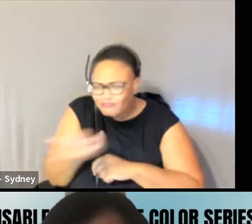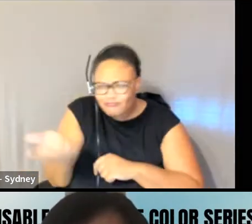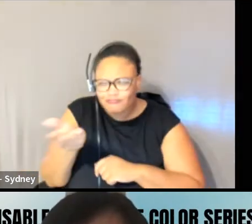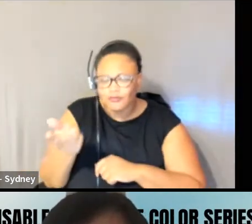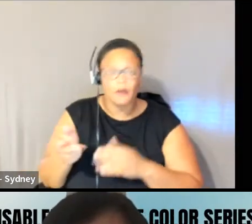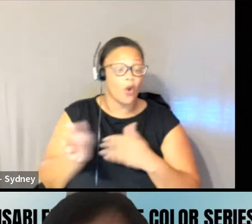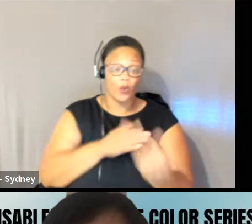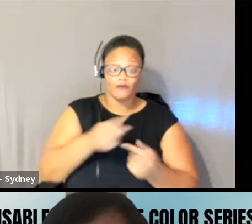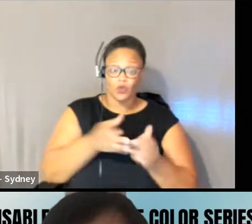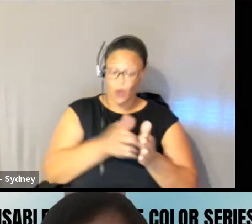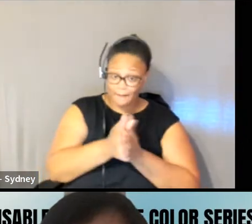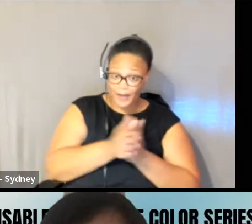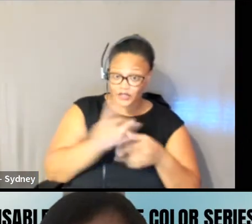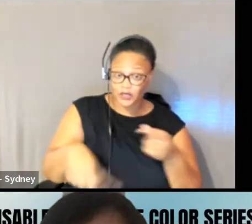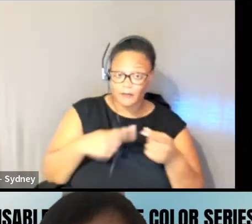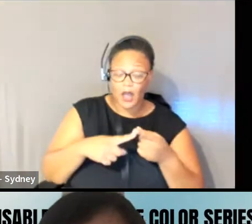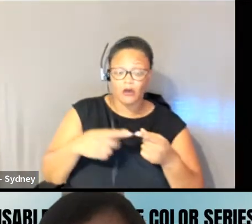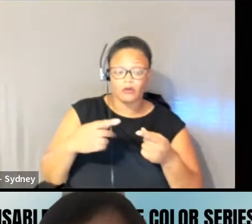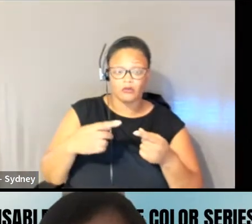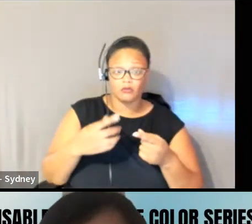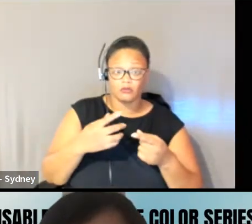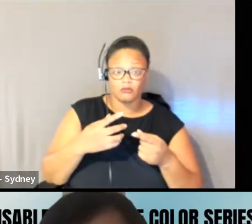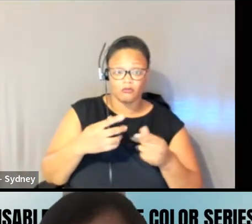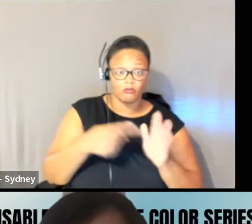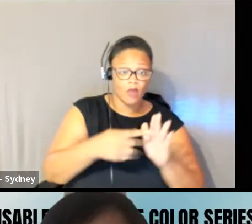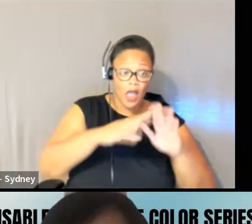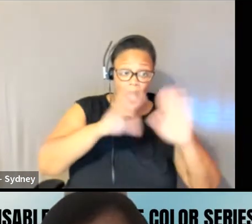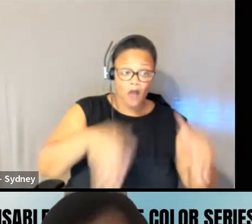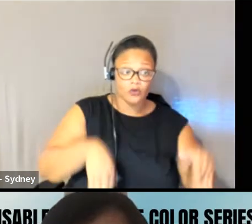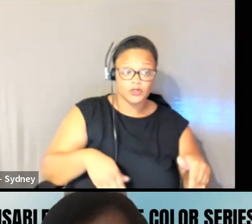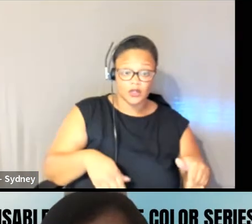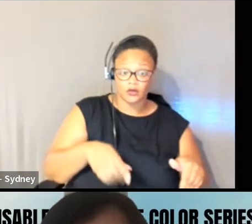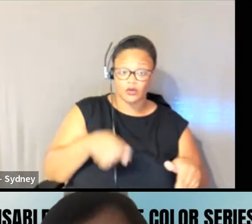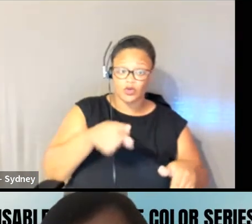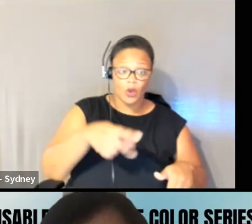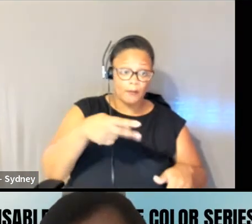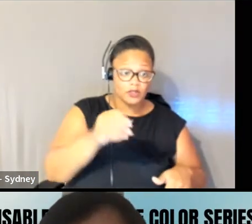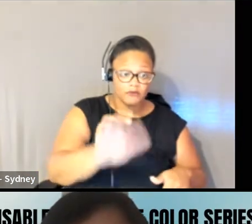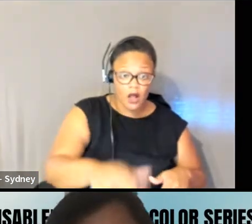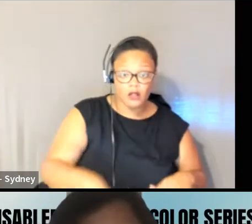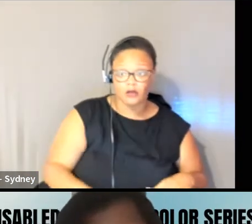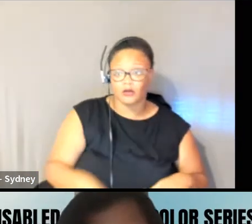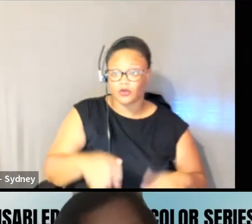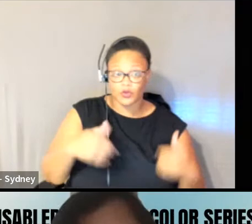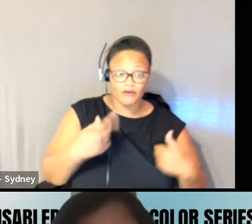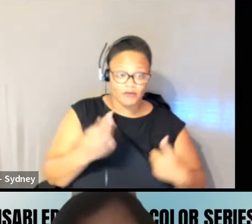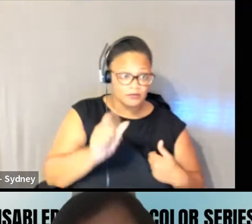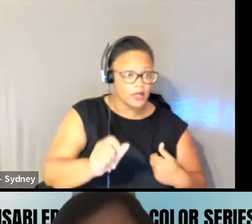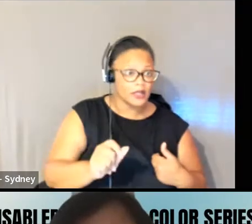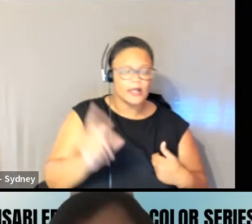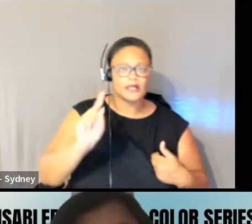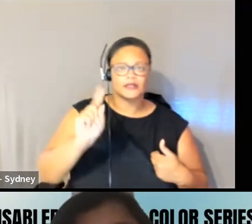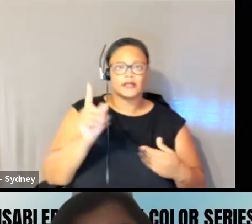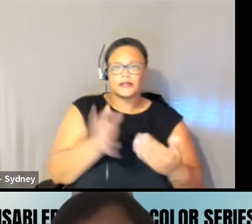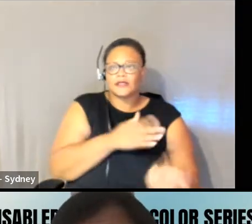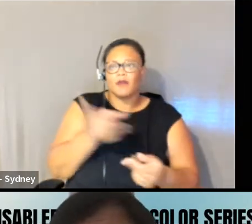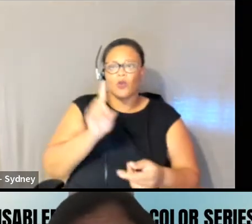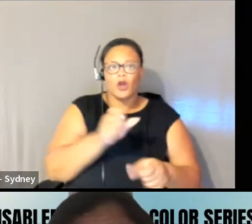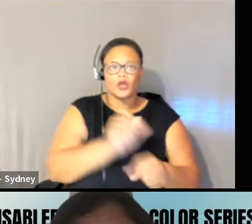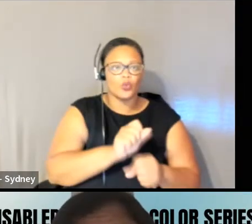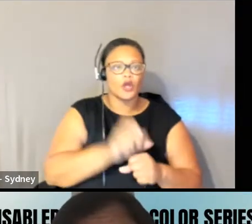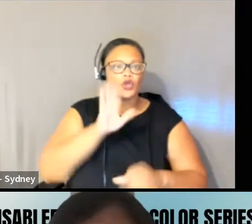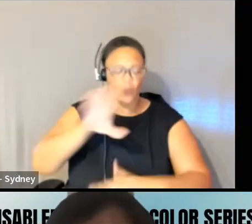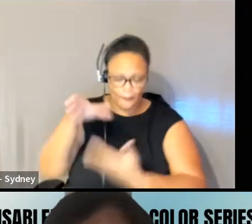housing, you have a disability. You're a person of color. Wherever you go, you will take that with you and you will make